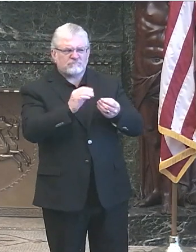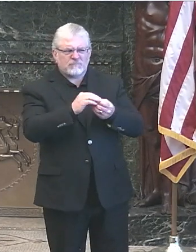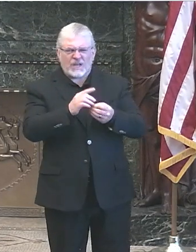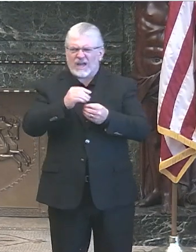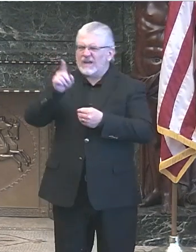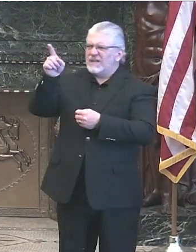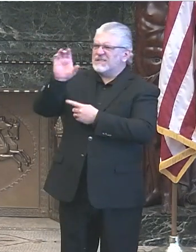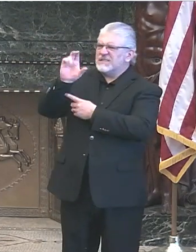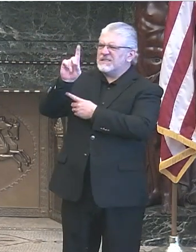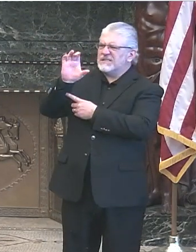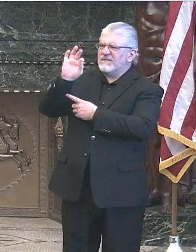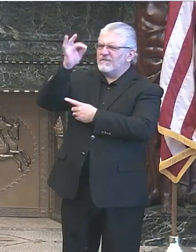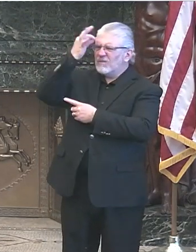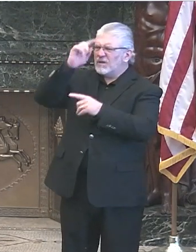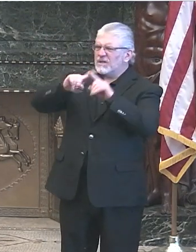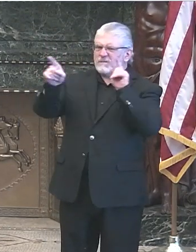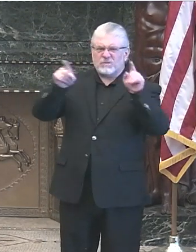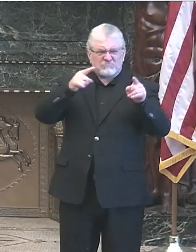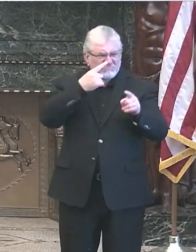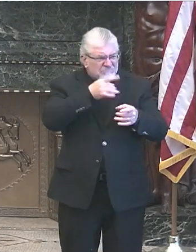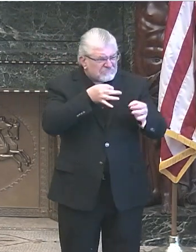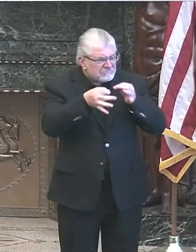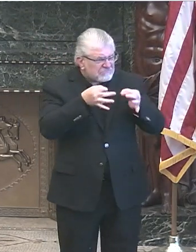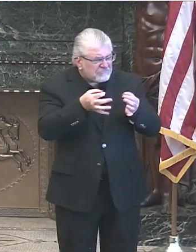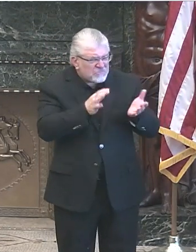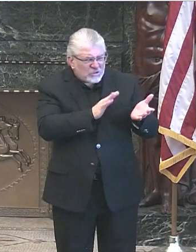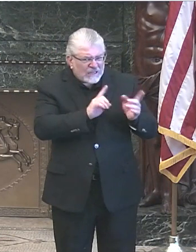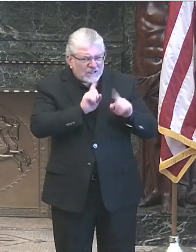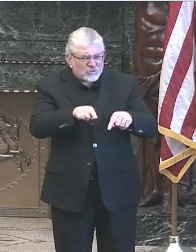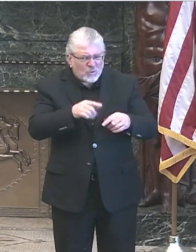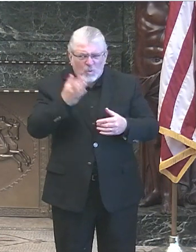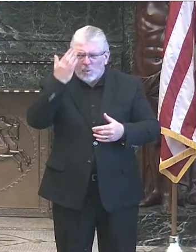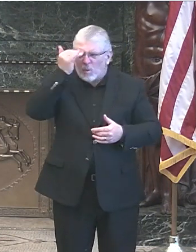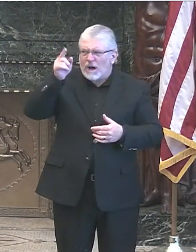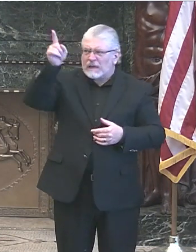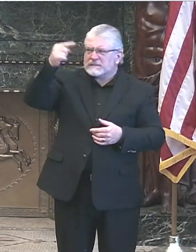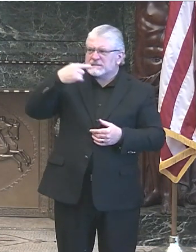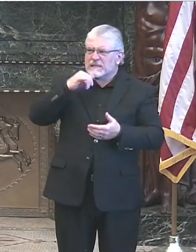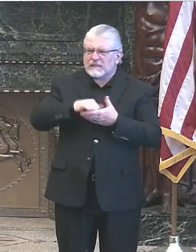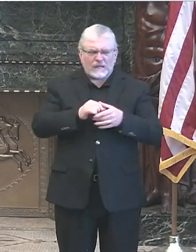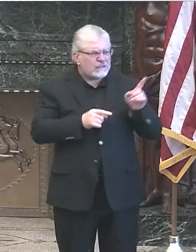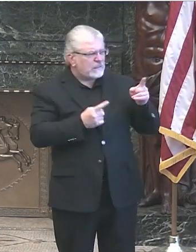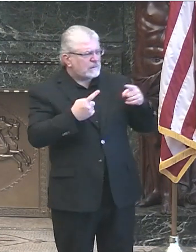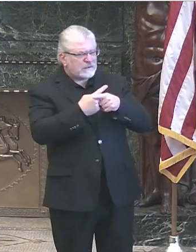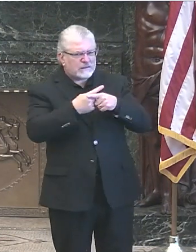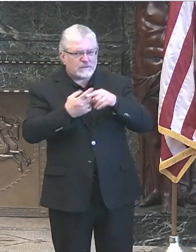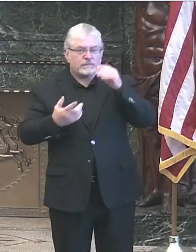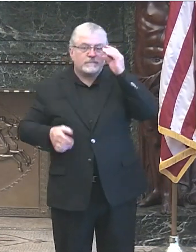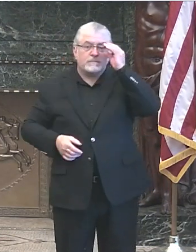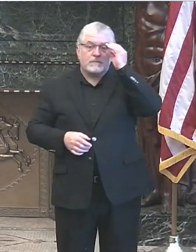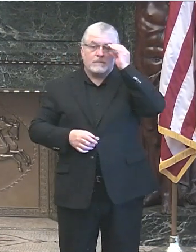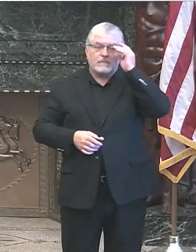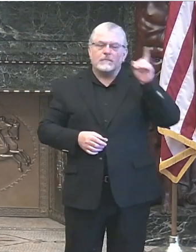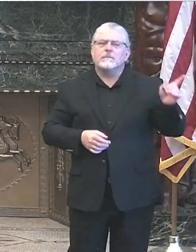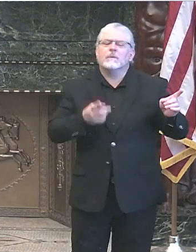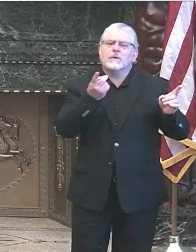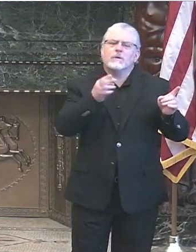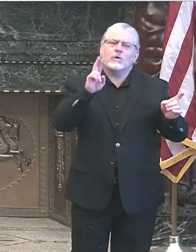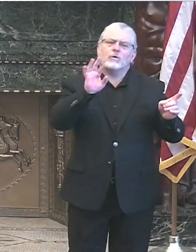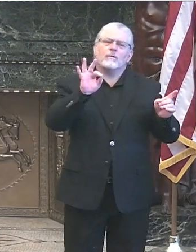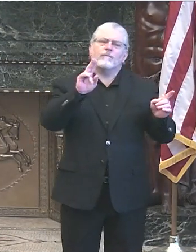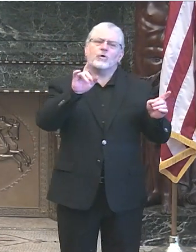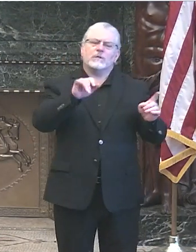that might be coming from federal officials. Yeah, I heard about that comment this morning. And am I